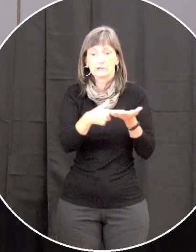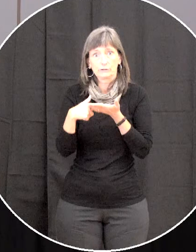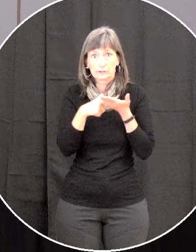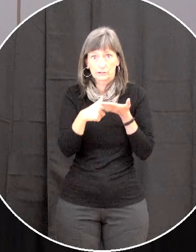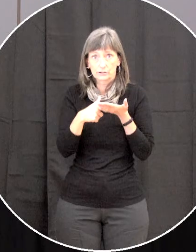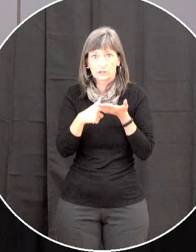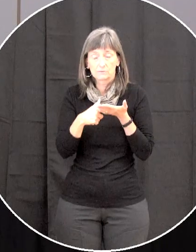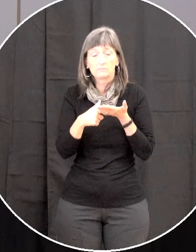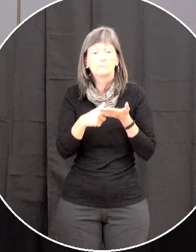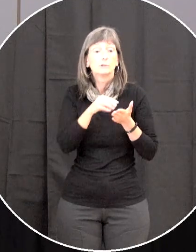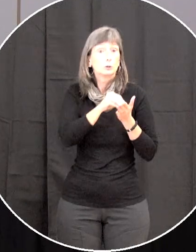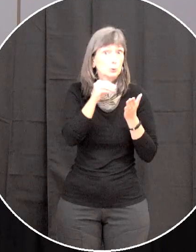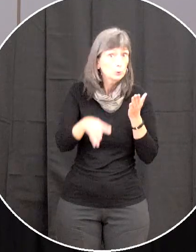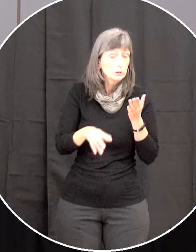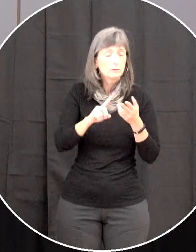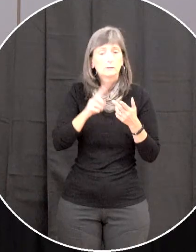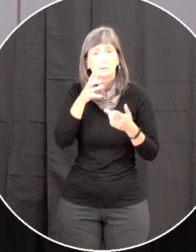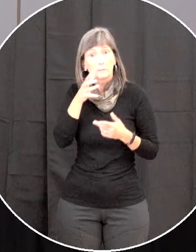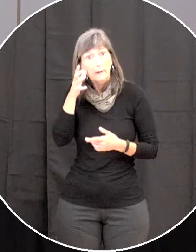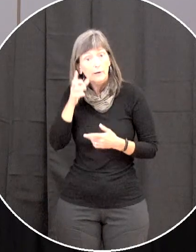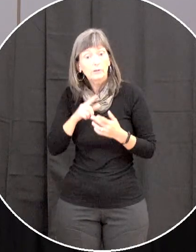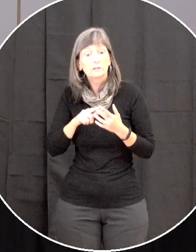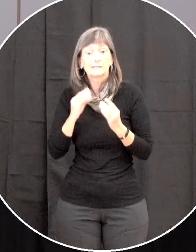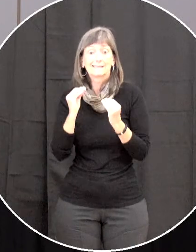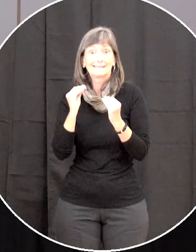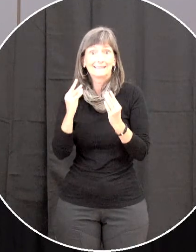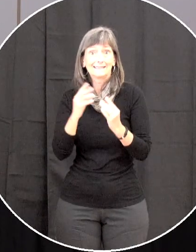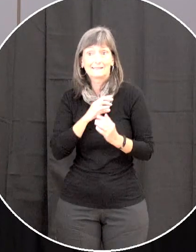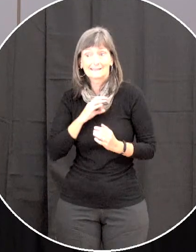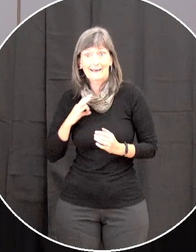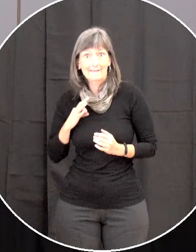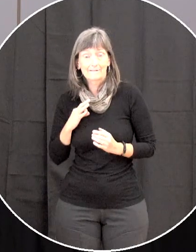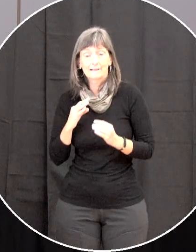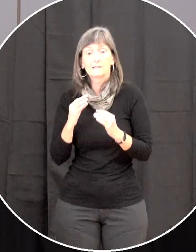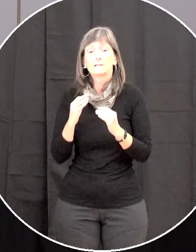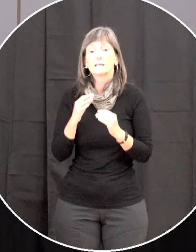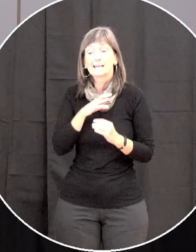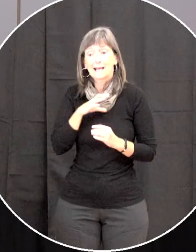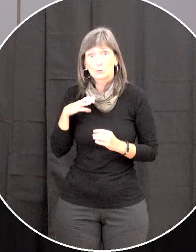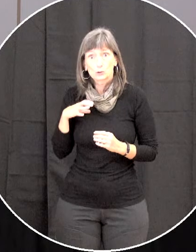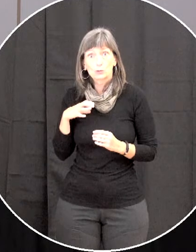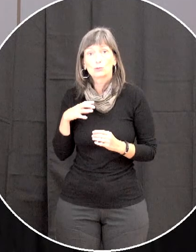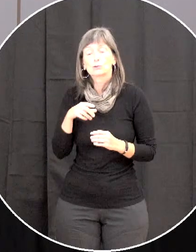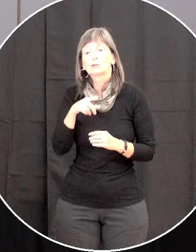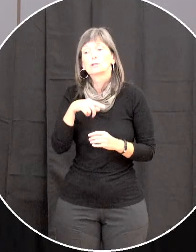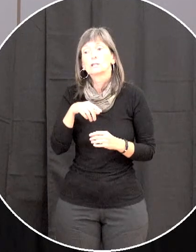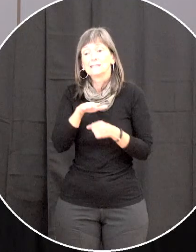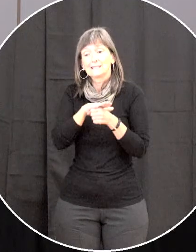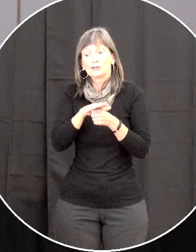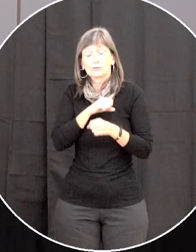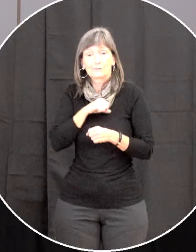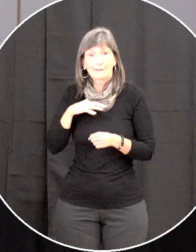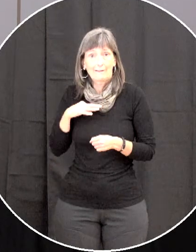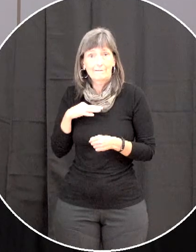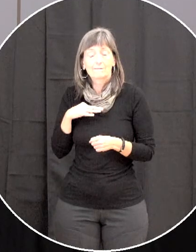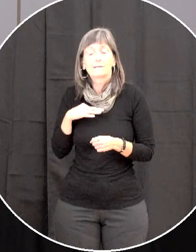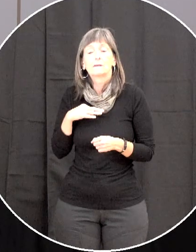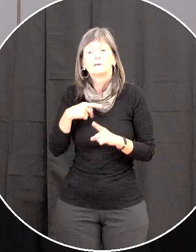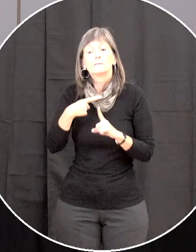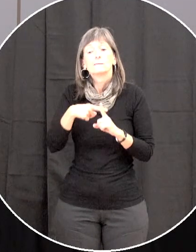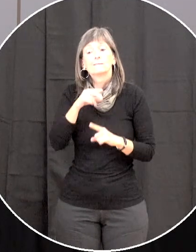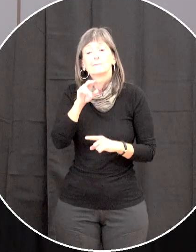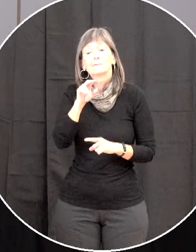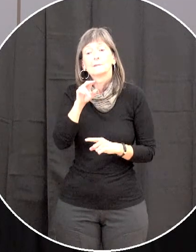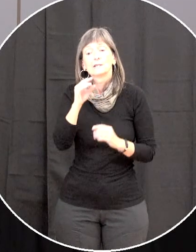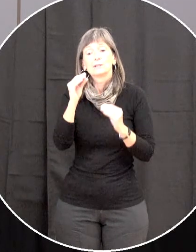that consist of students, parents, teaching and school staff, school councils, district staff, as well as the Newfoundland and